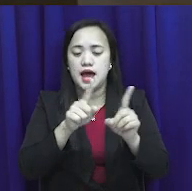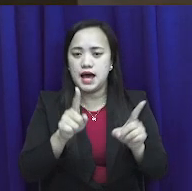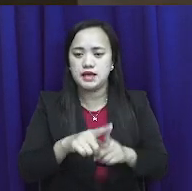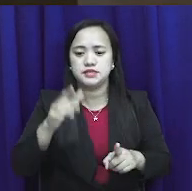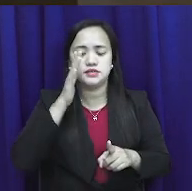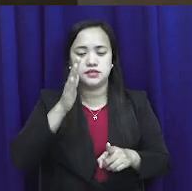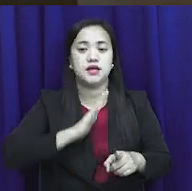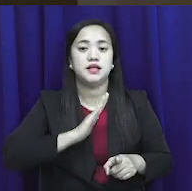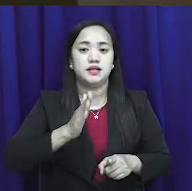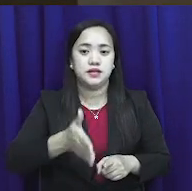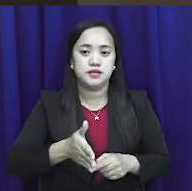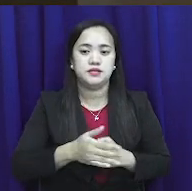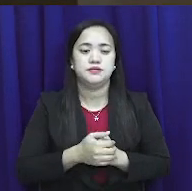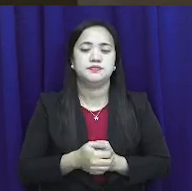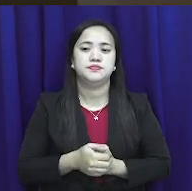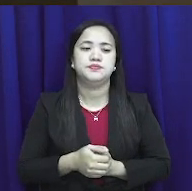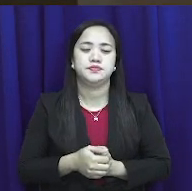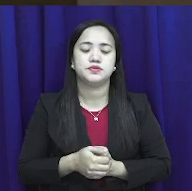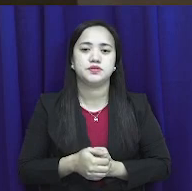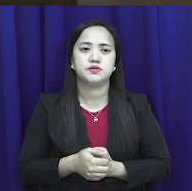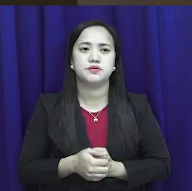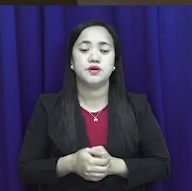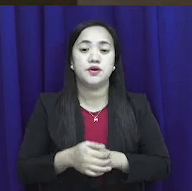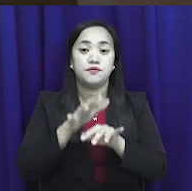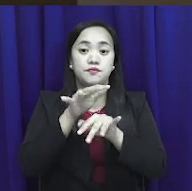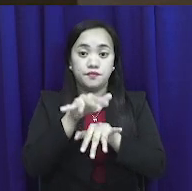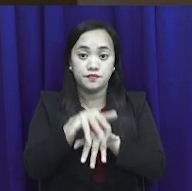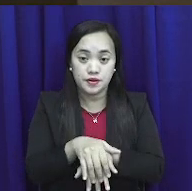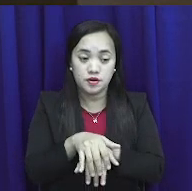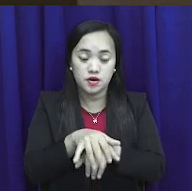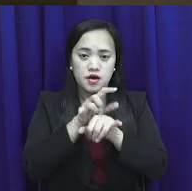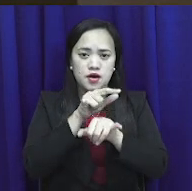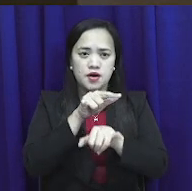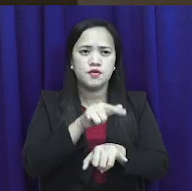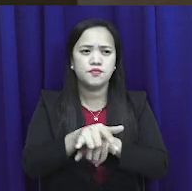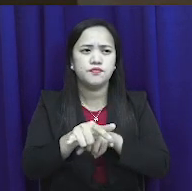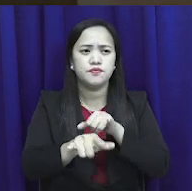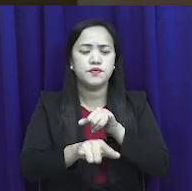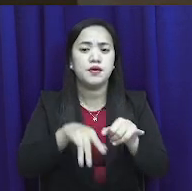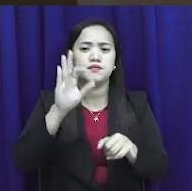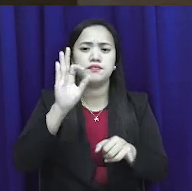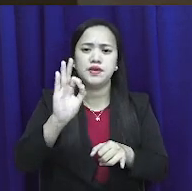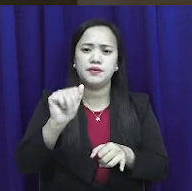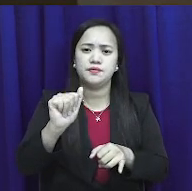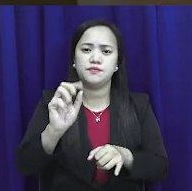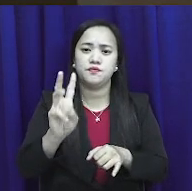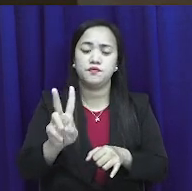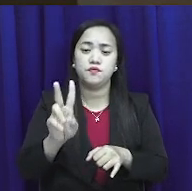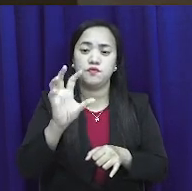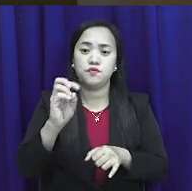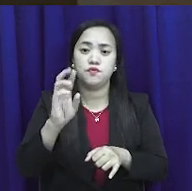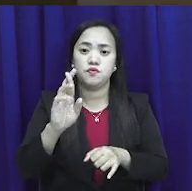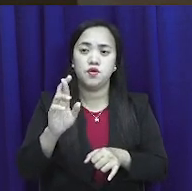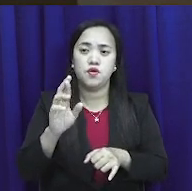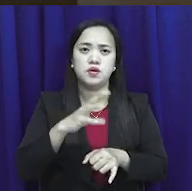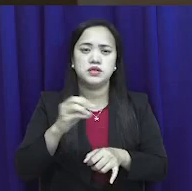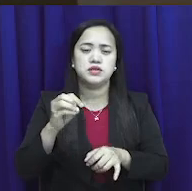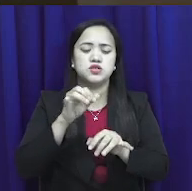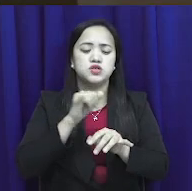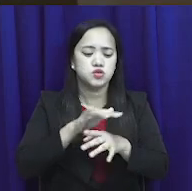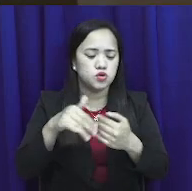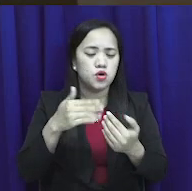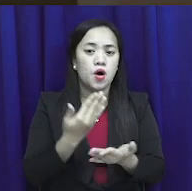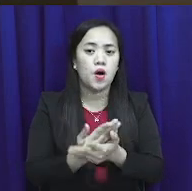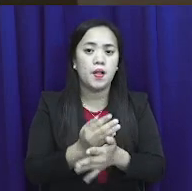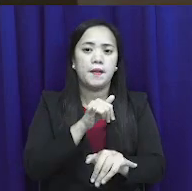binanggit diyan favor deceitful yyan beauty Vin yan bakit this virtuous woman fear it the Lord that's why